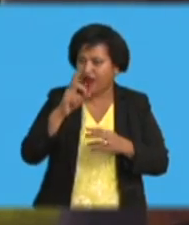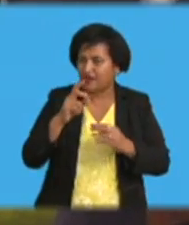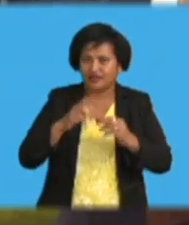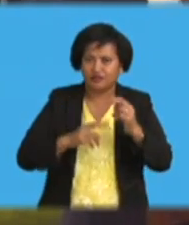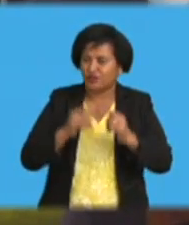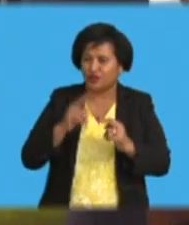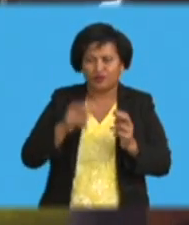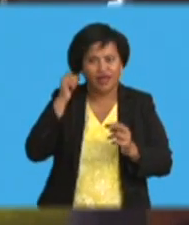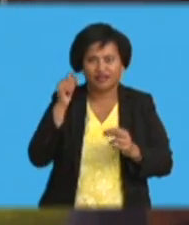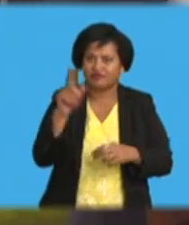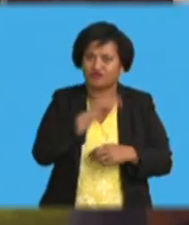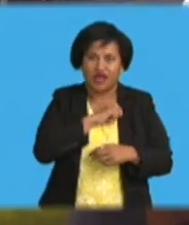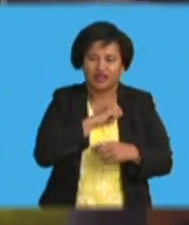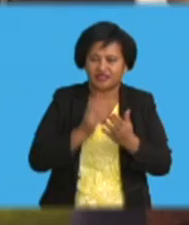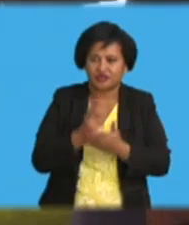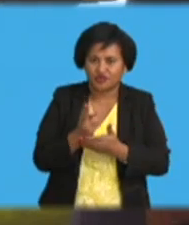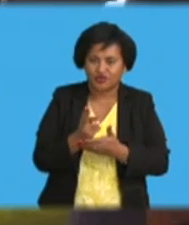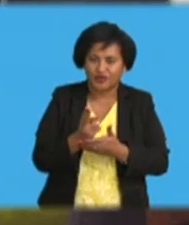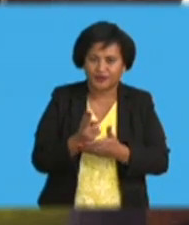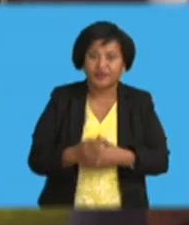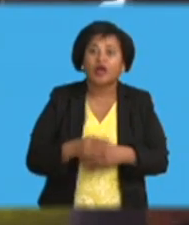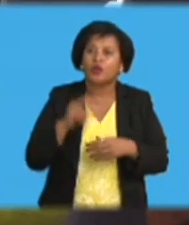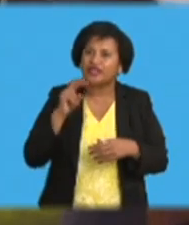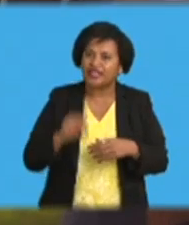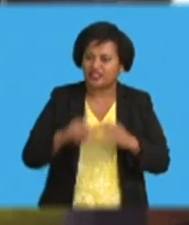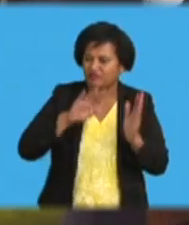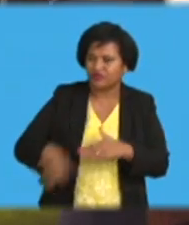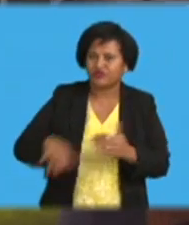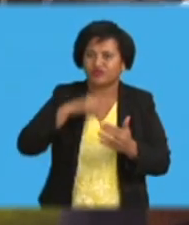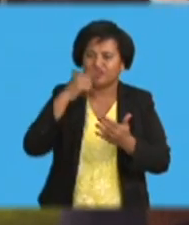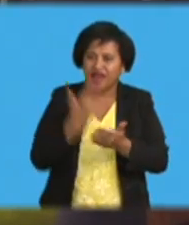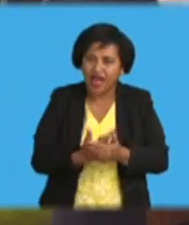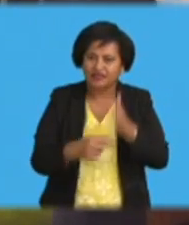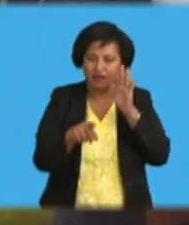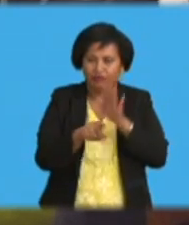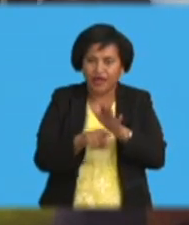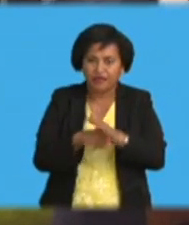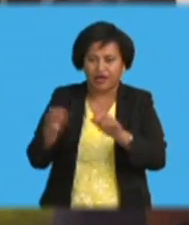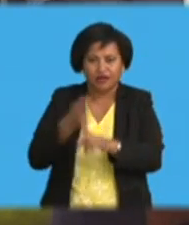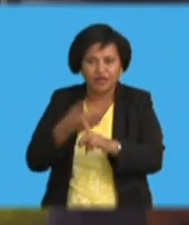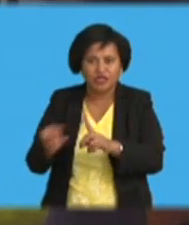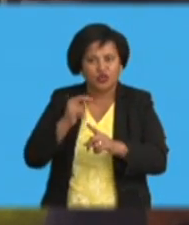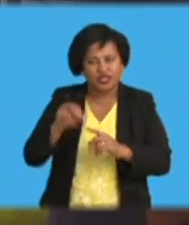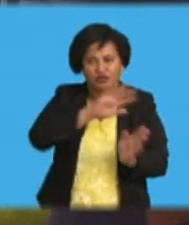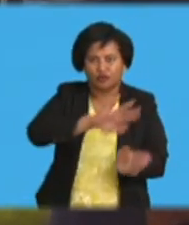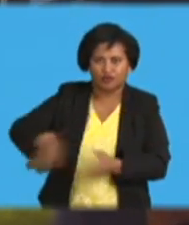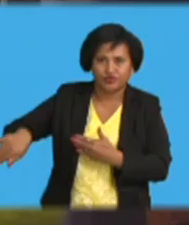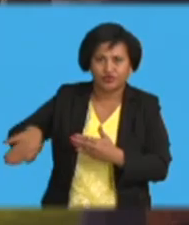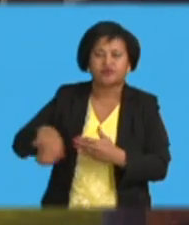all have a duty to fight for the truth and condemn lies, slander and abuse wherever we see that is happening in Fijian